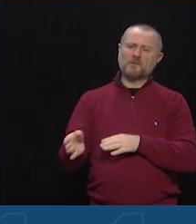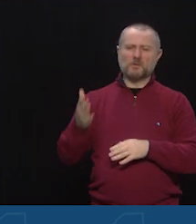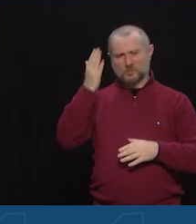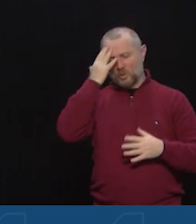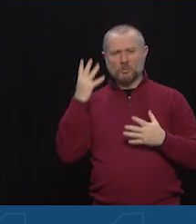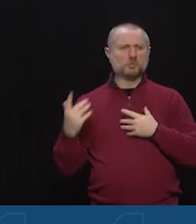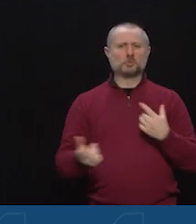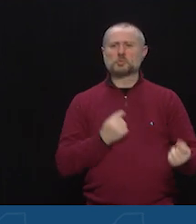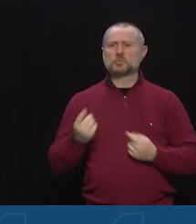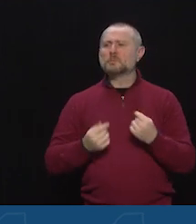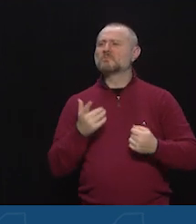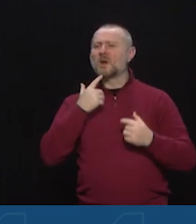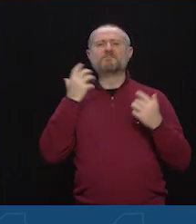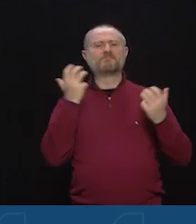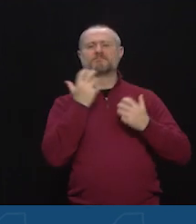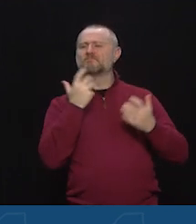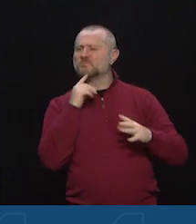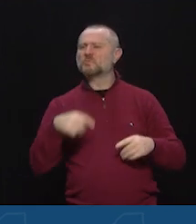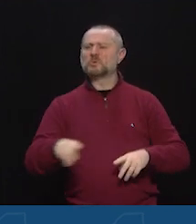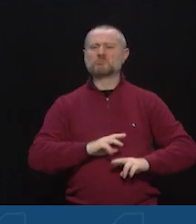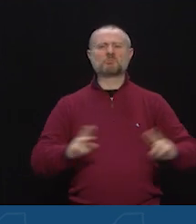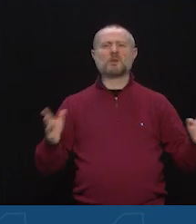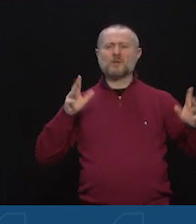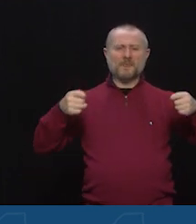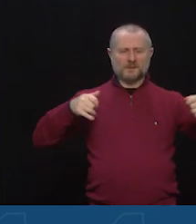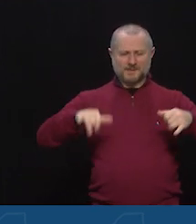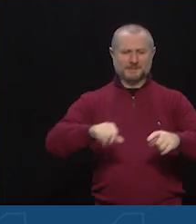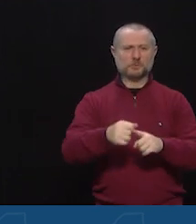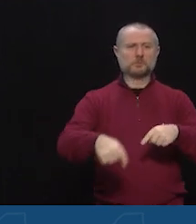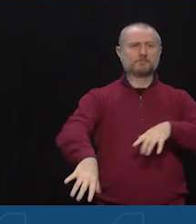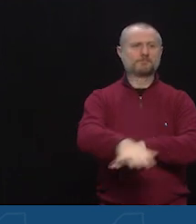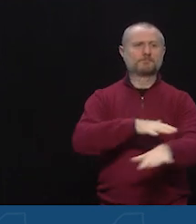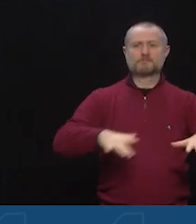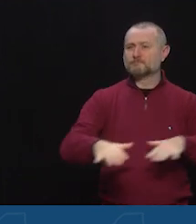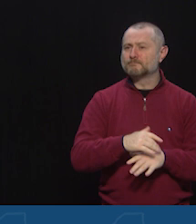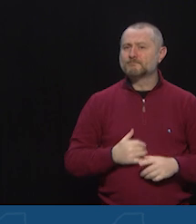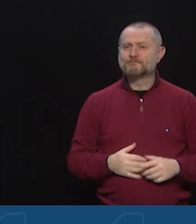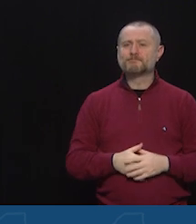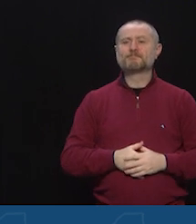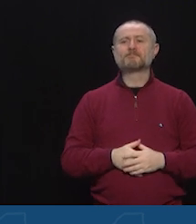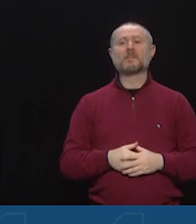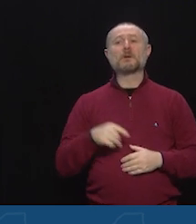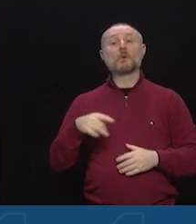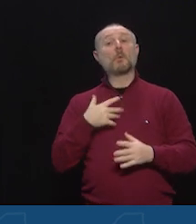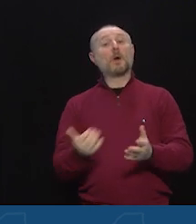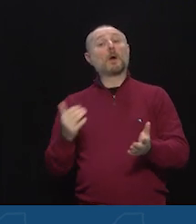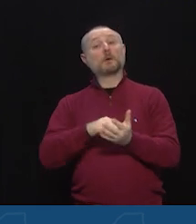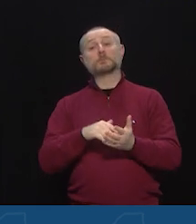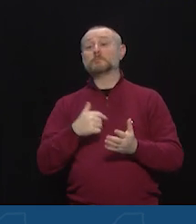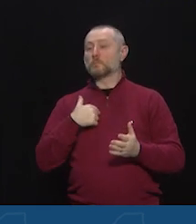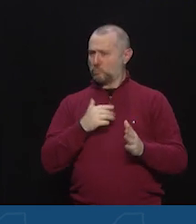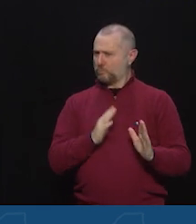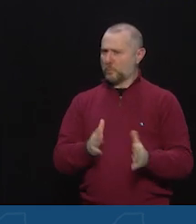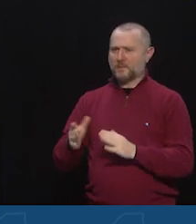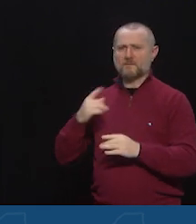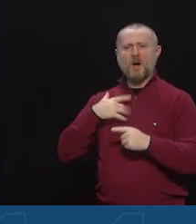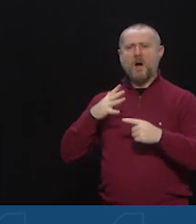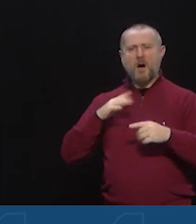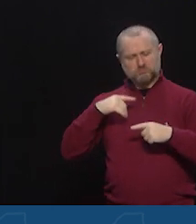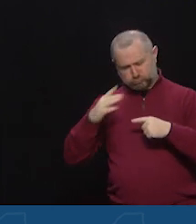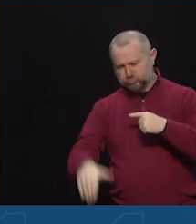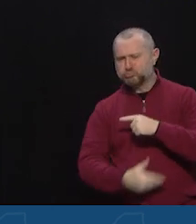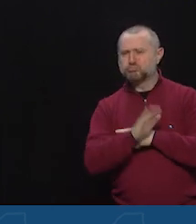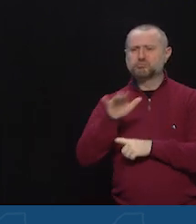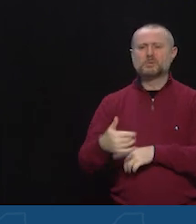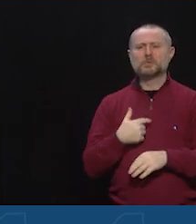and they're up to the operational challenge that's ahead of us. We prepare for storms like this all year round, and we'll be out there helping maintain